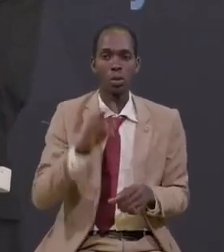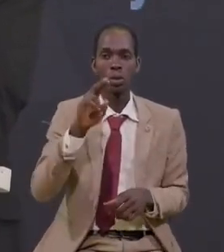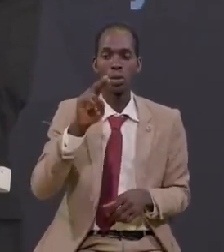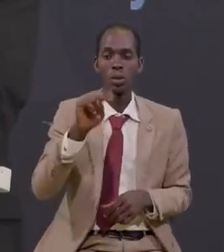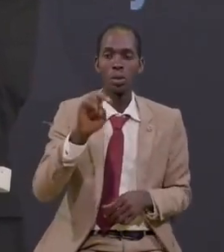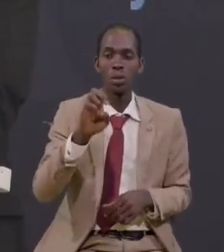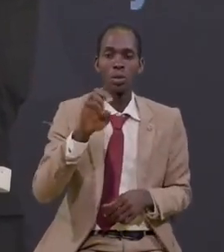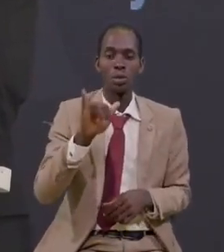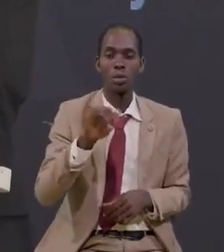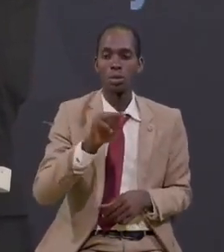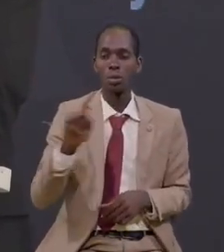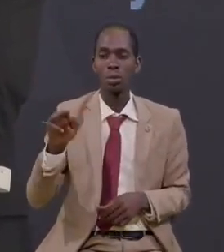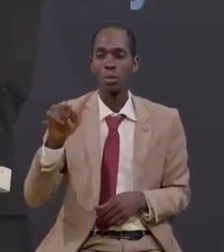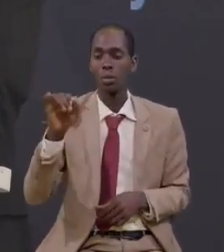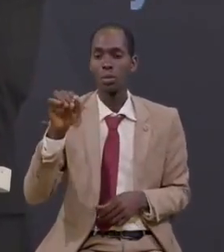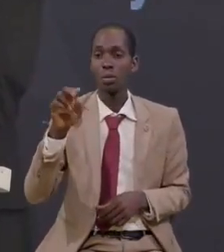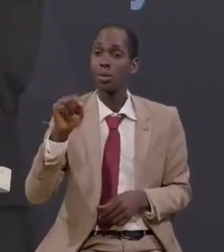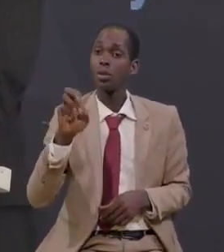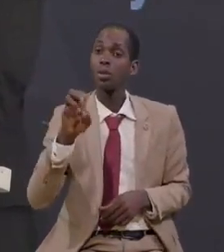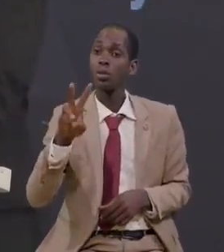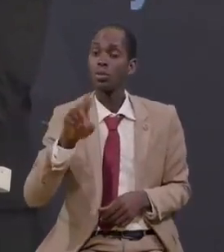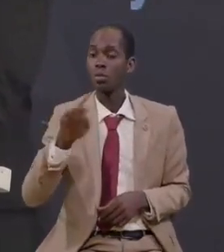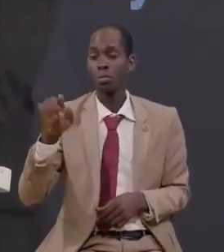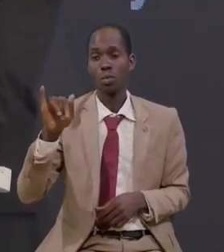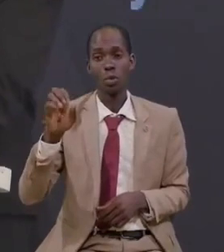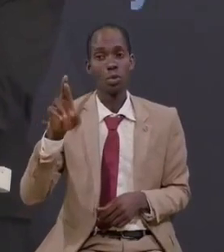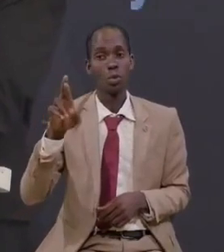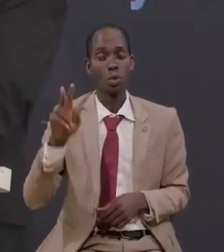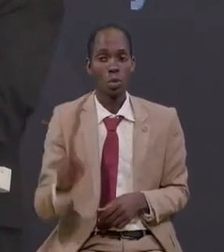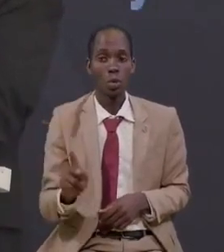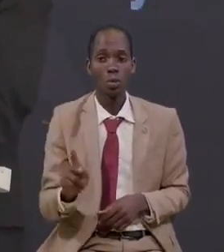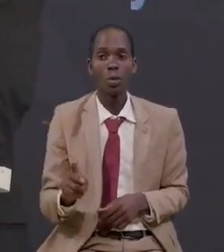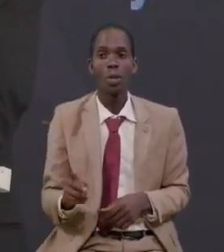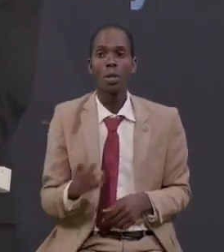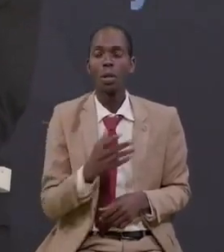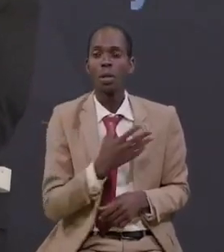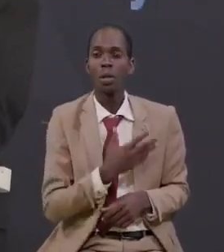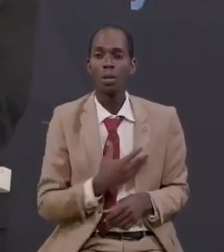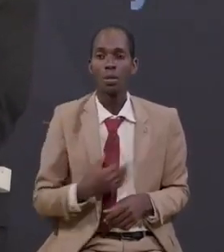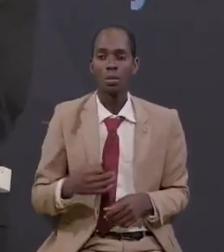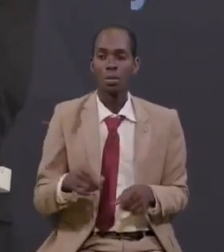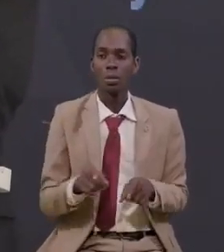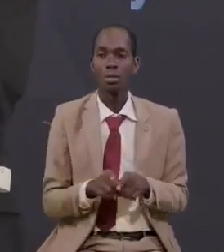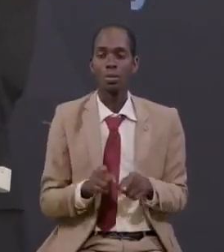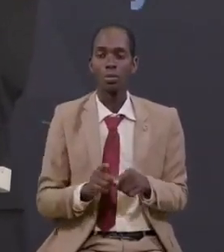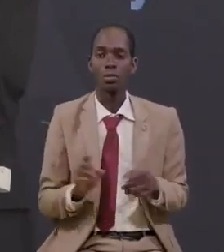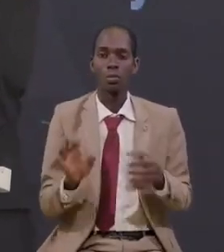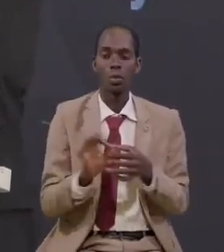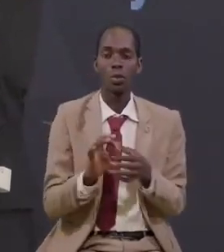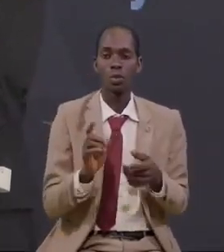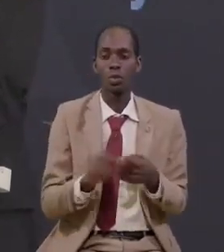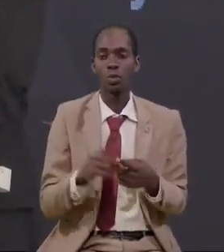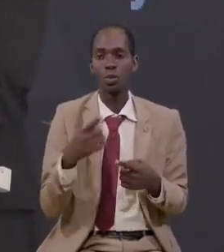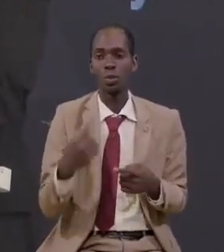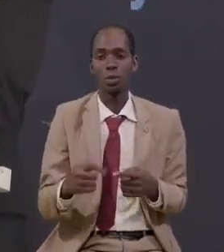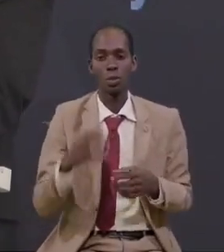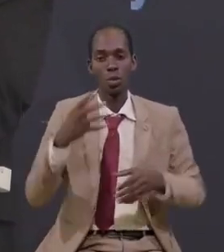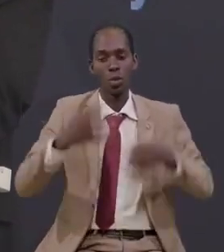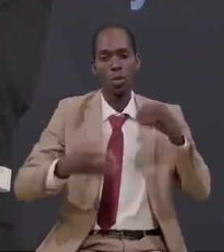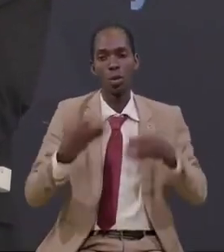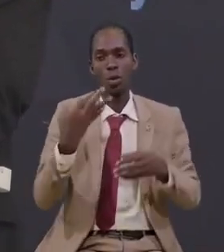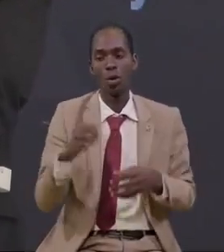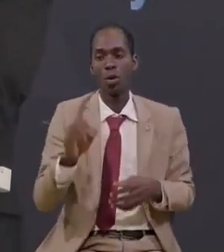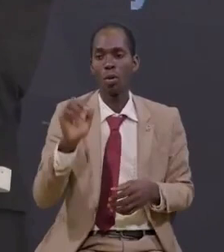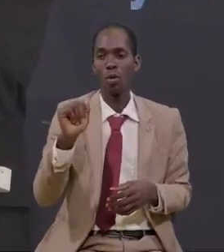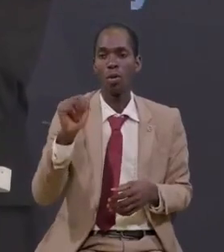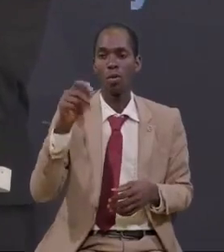dispute resolution. She's also admitted to the 10th Circuit Court of Appeals in the United States. She began her law practice